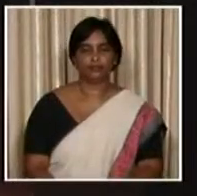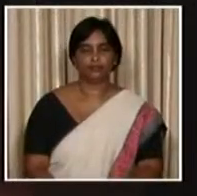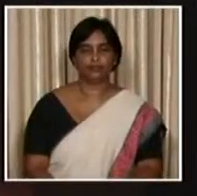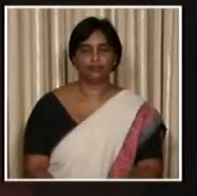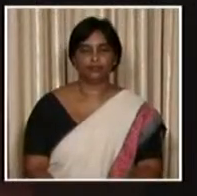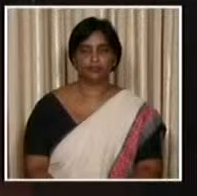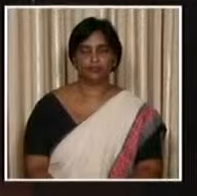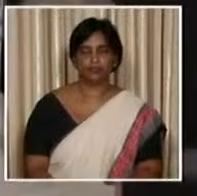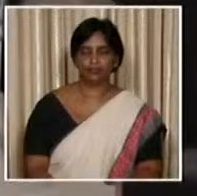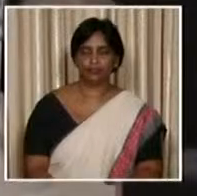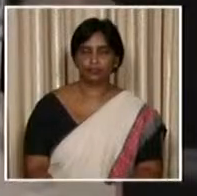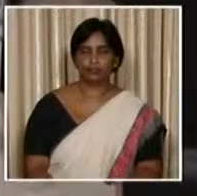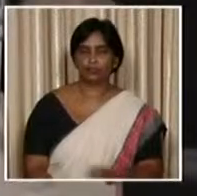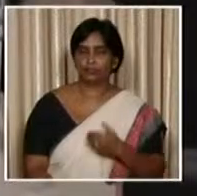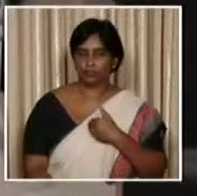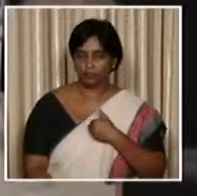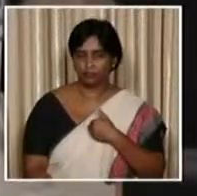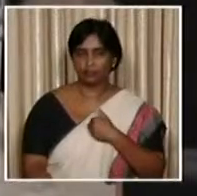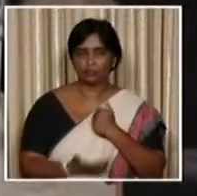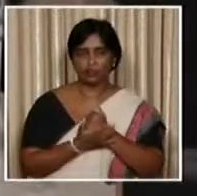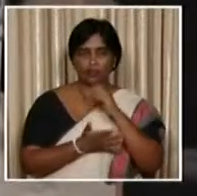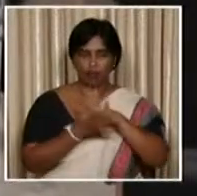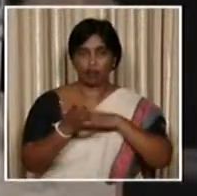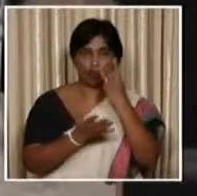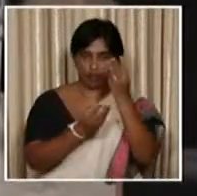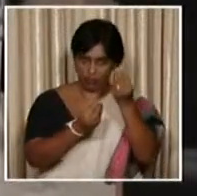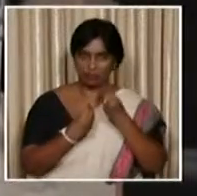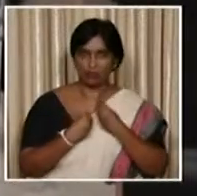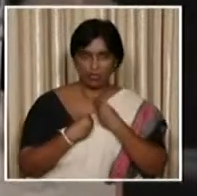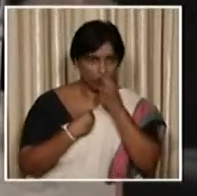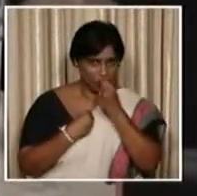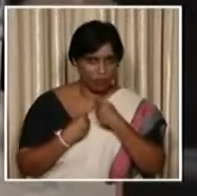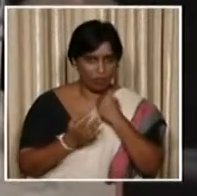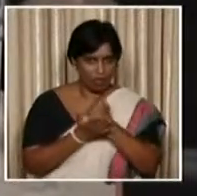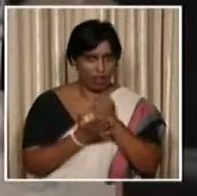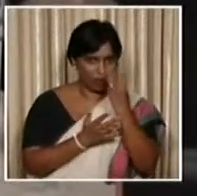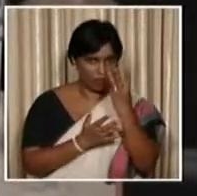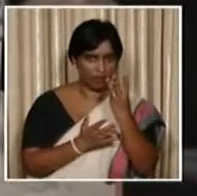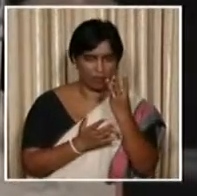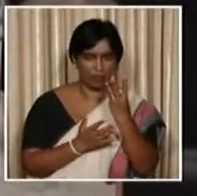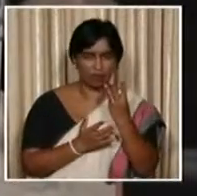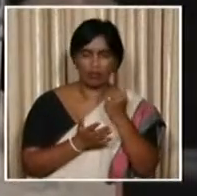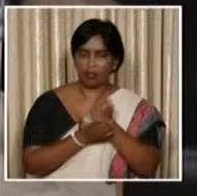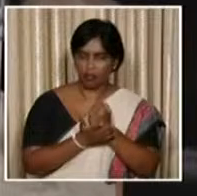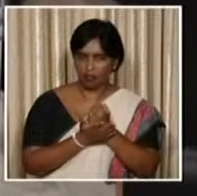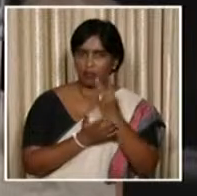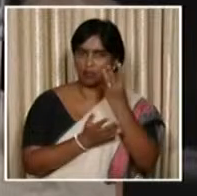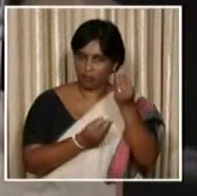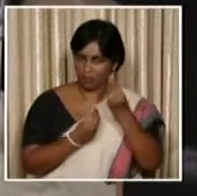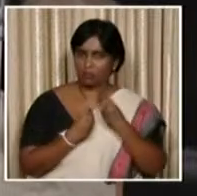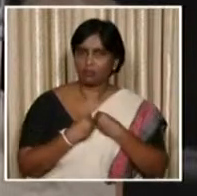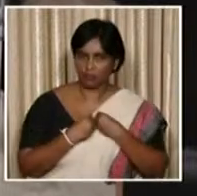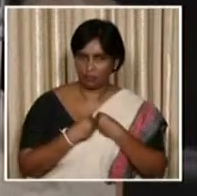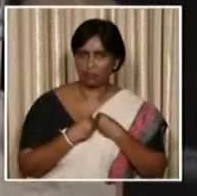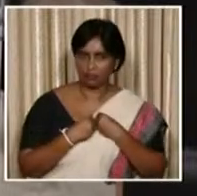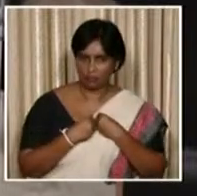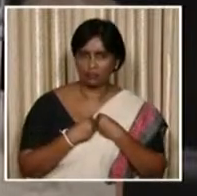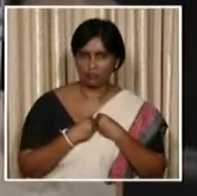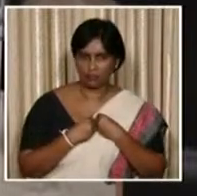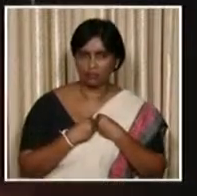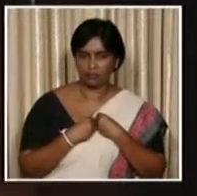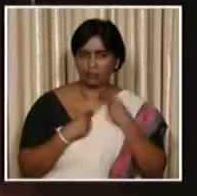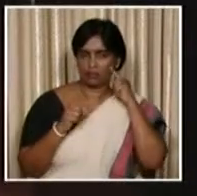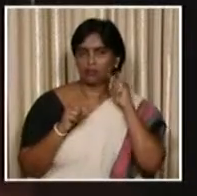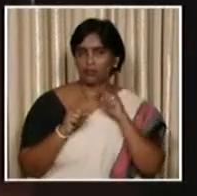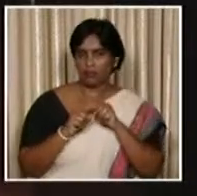then I will follow it up. You said there were three letters, no? Yes. You tabled. Send those to me. I'll follow up on that. Honorable